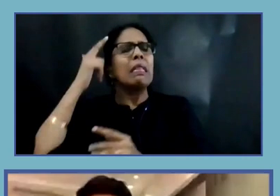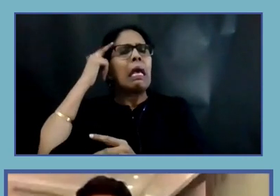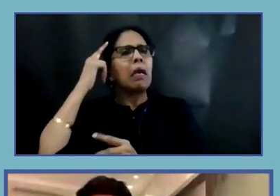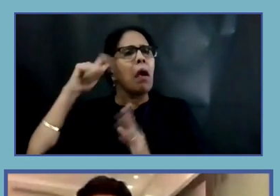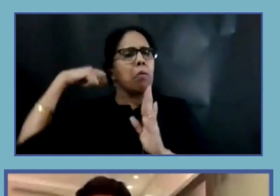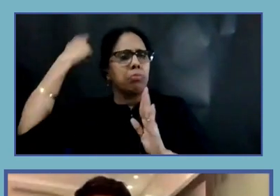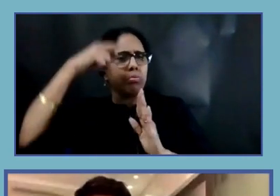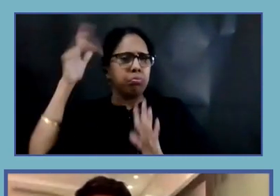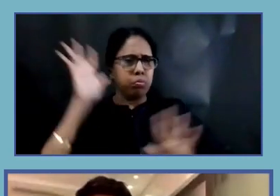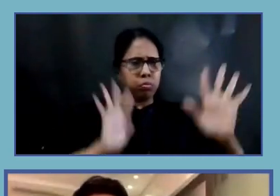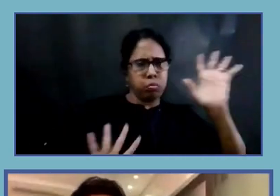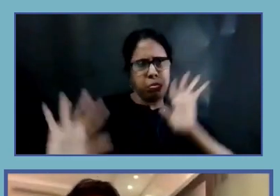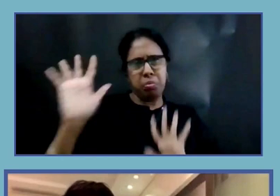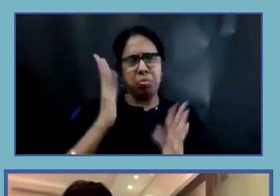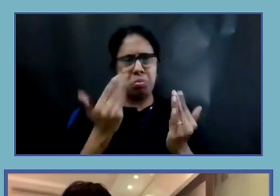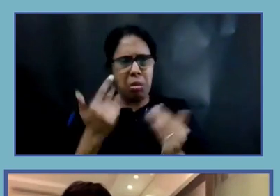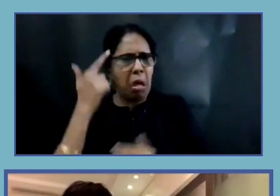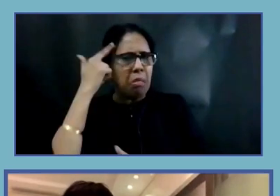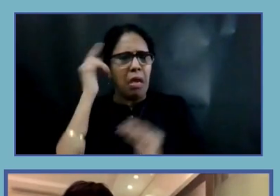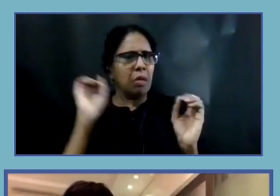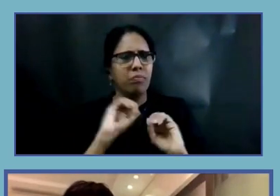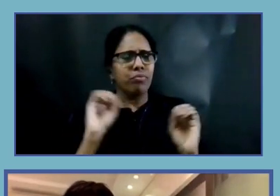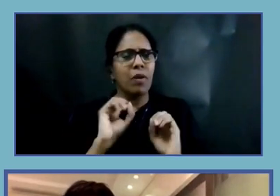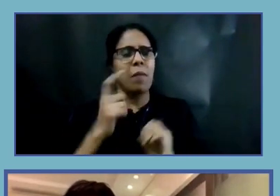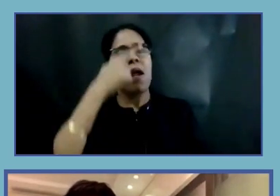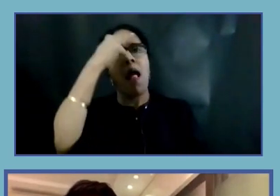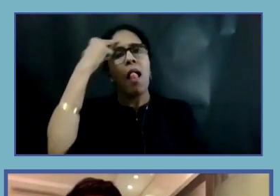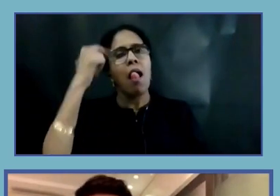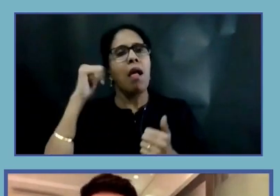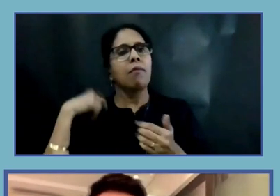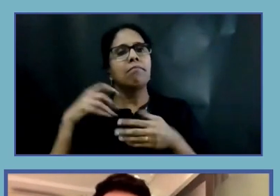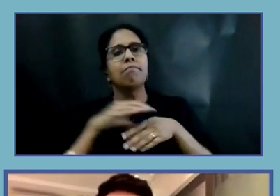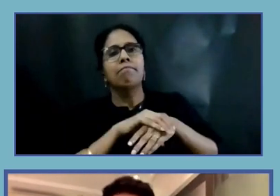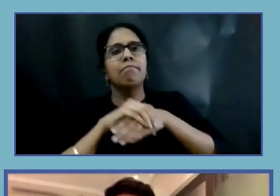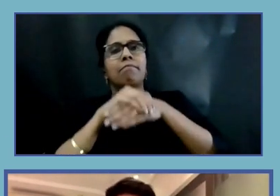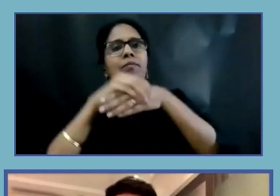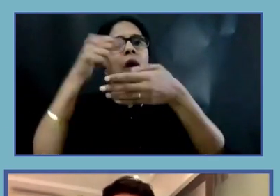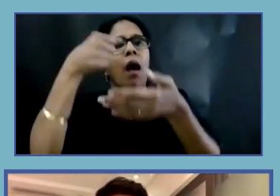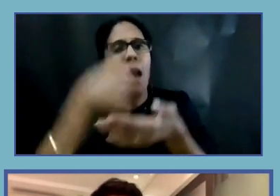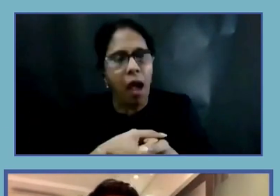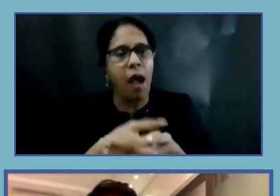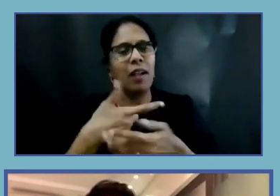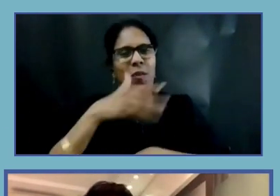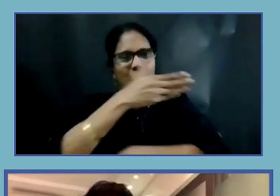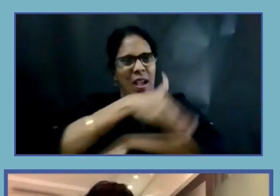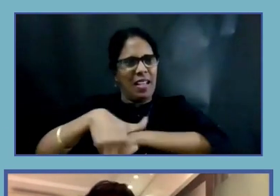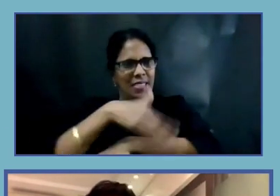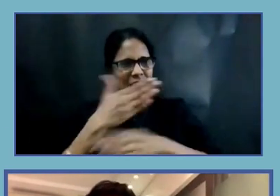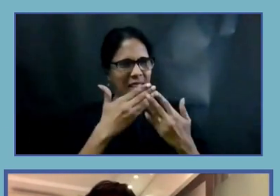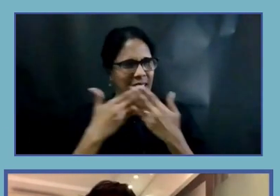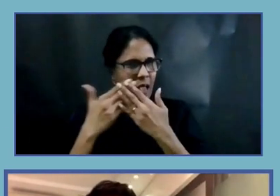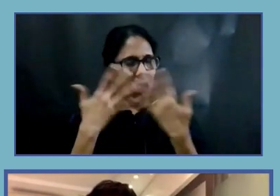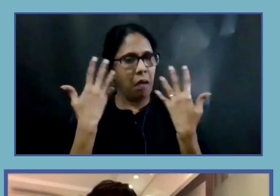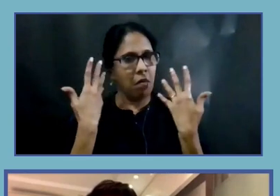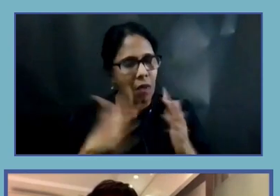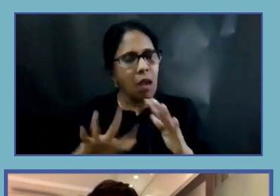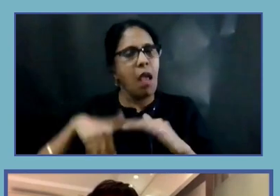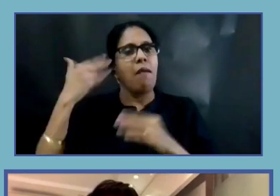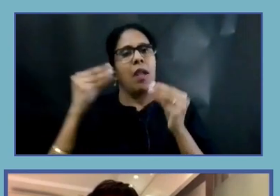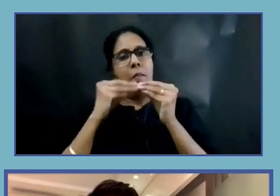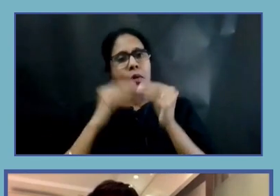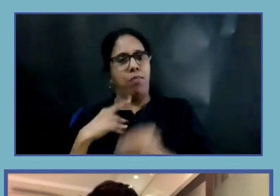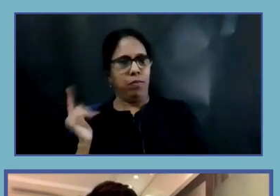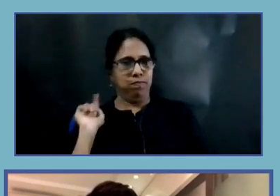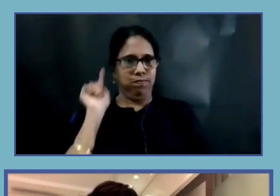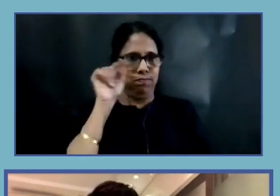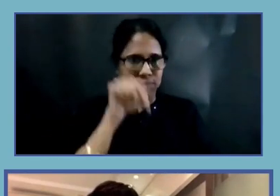destiny brings you to the place you belong to. And after finishing my engineering, I came to Mumbai